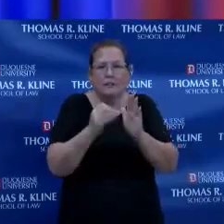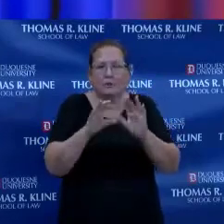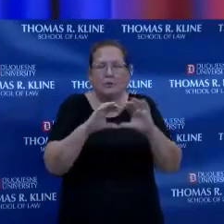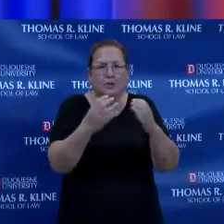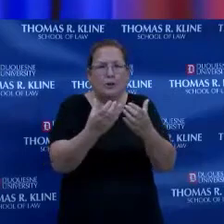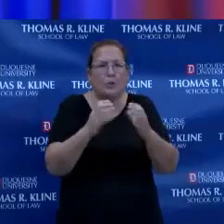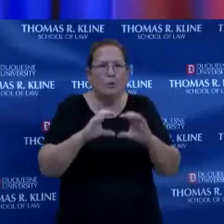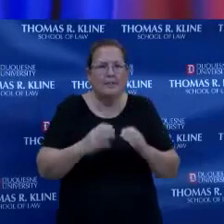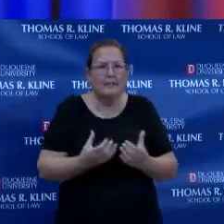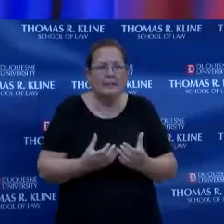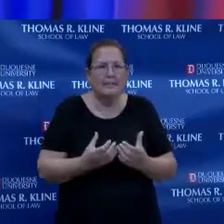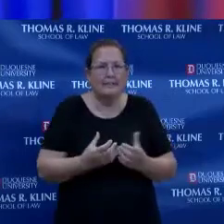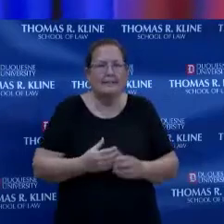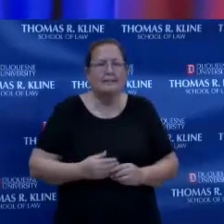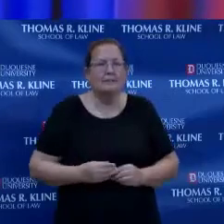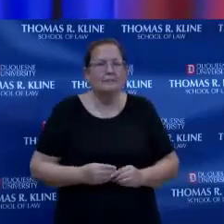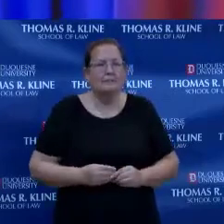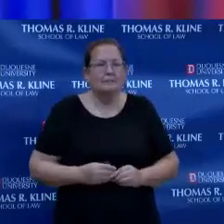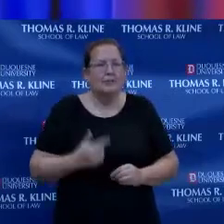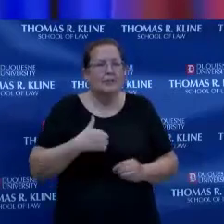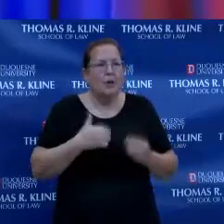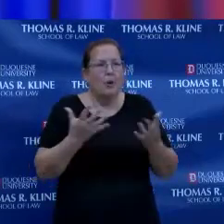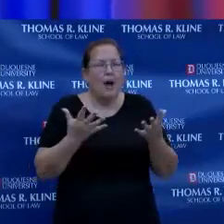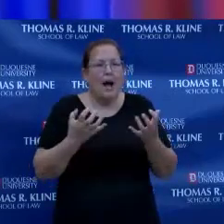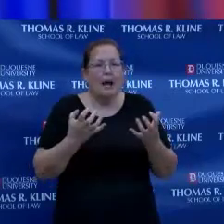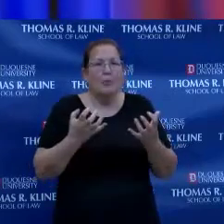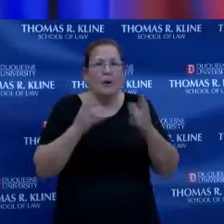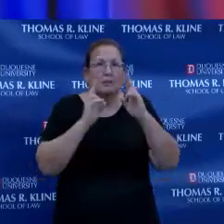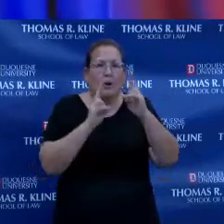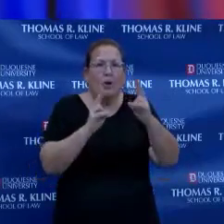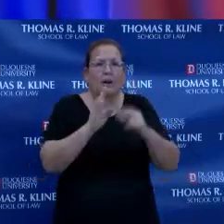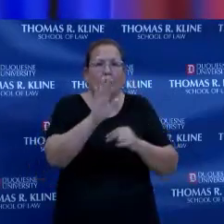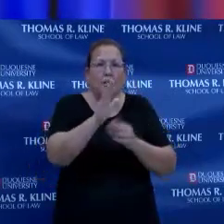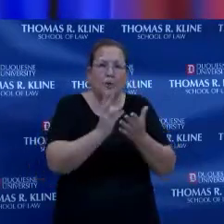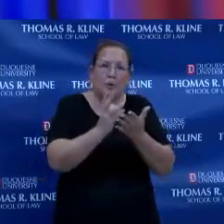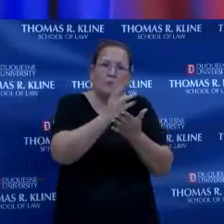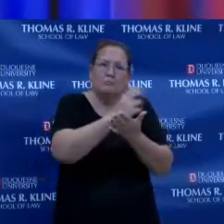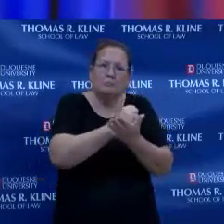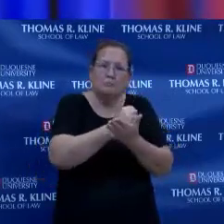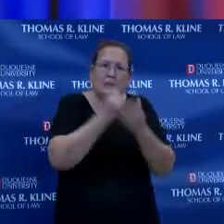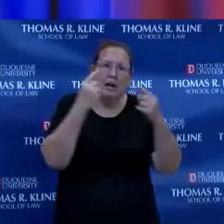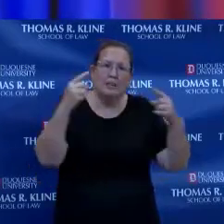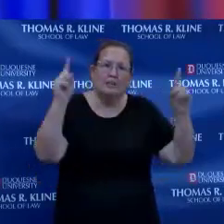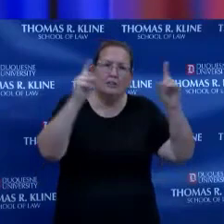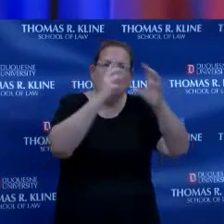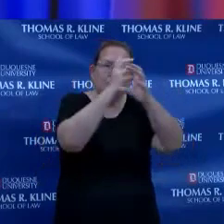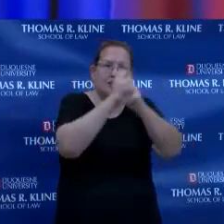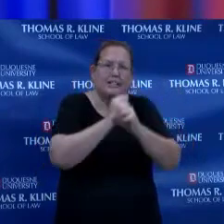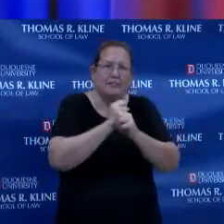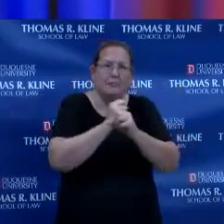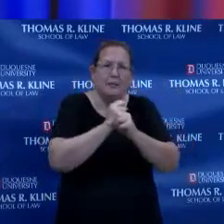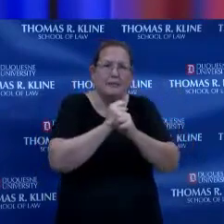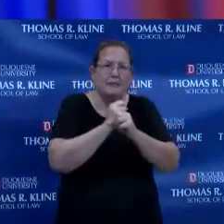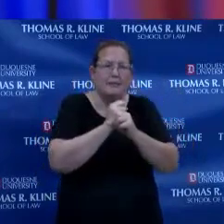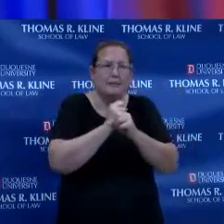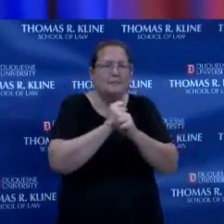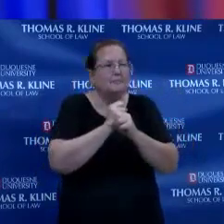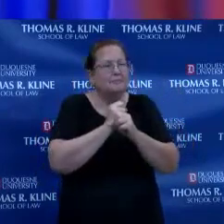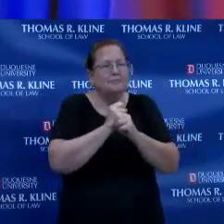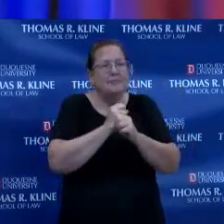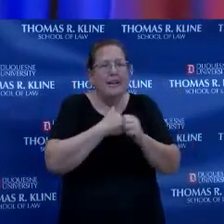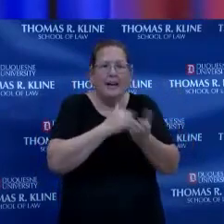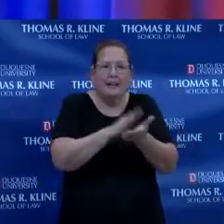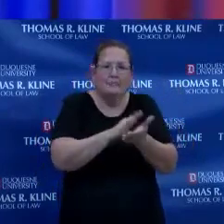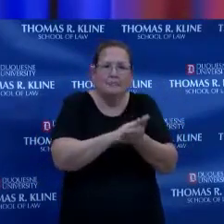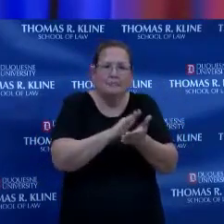this historic institution, I want to honor your achievements, congratulate each of you on attaining this